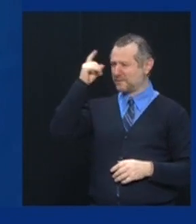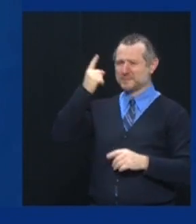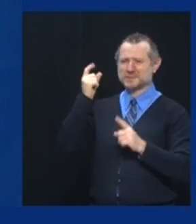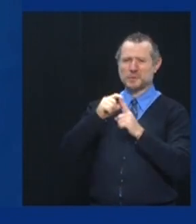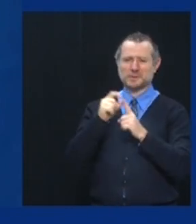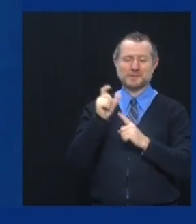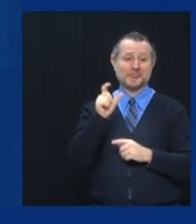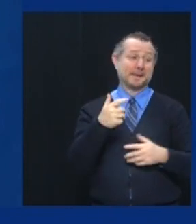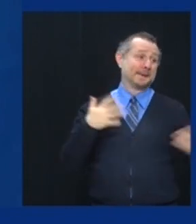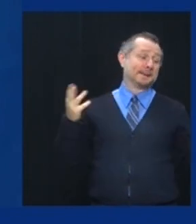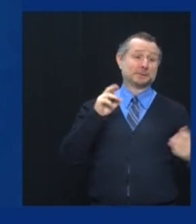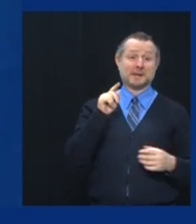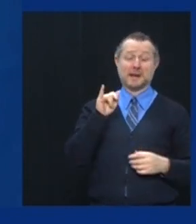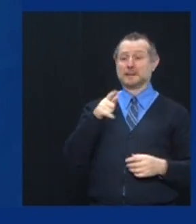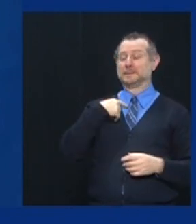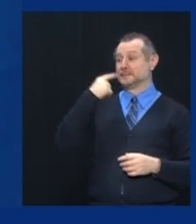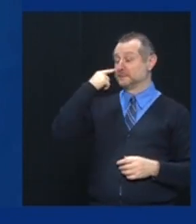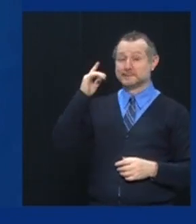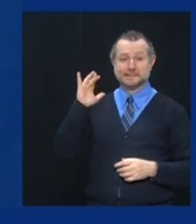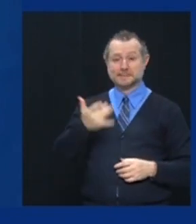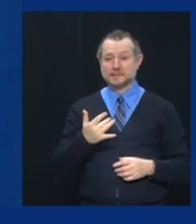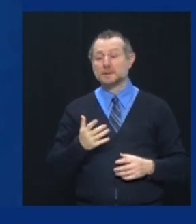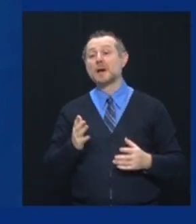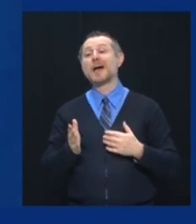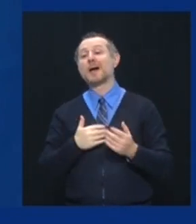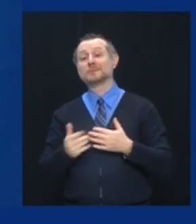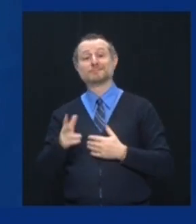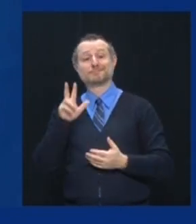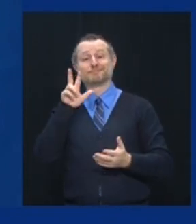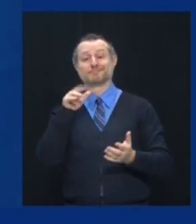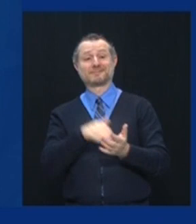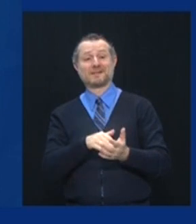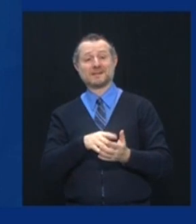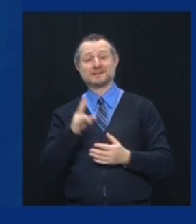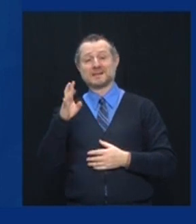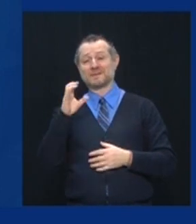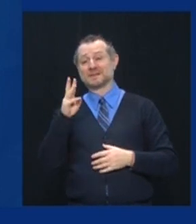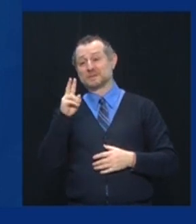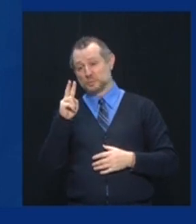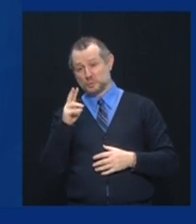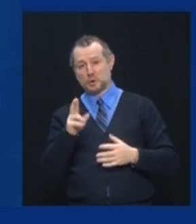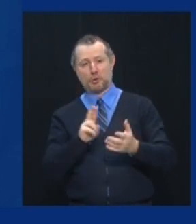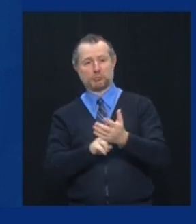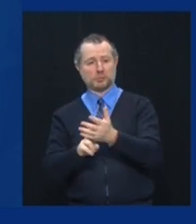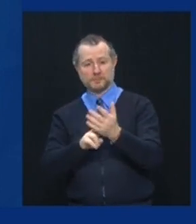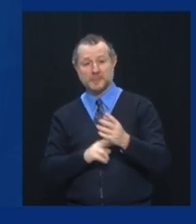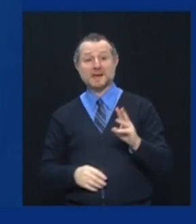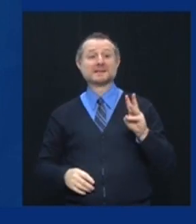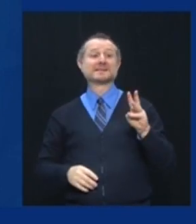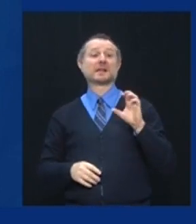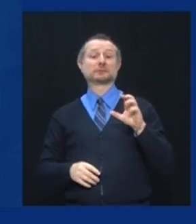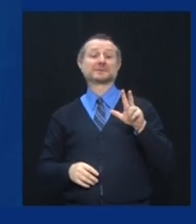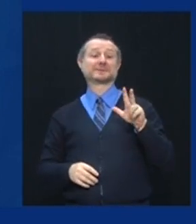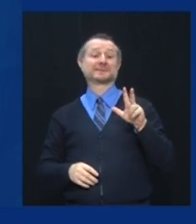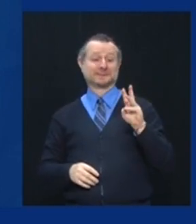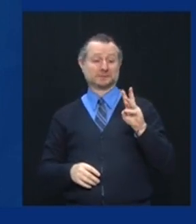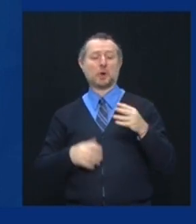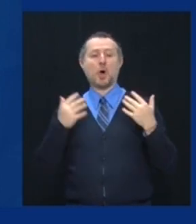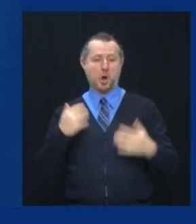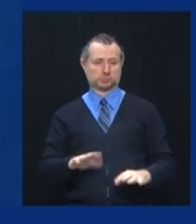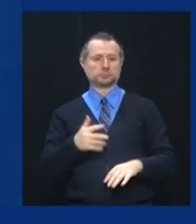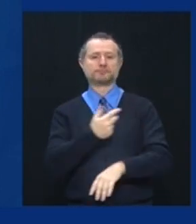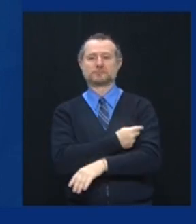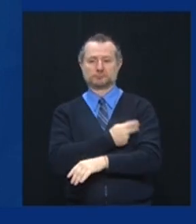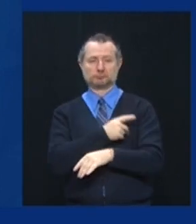Of the 3,700, 636 already have vaccine. They are